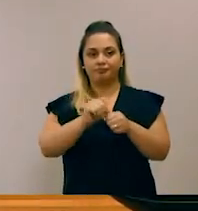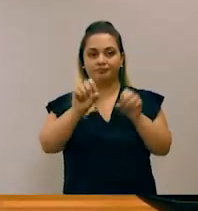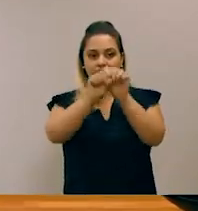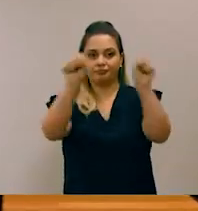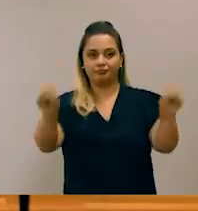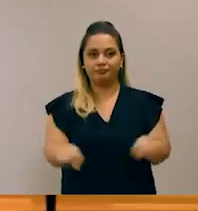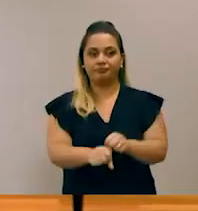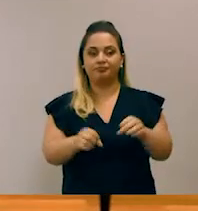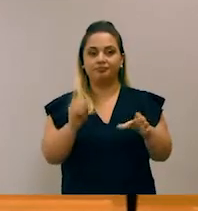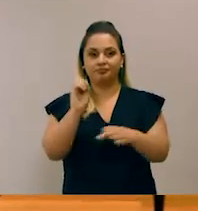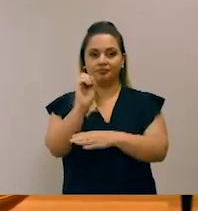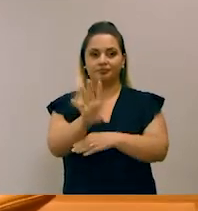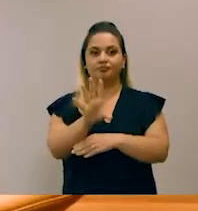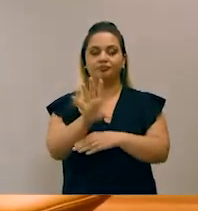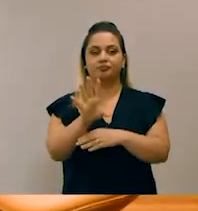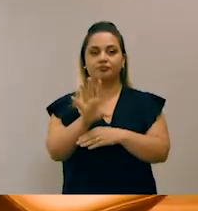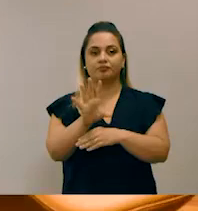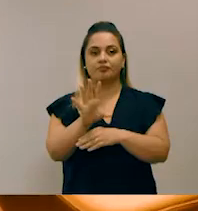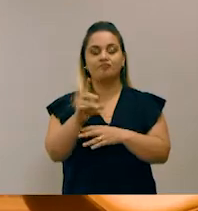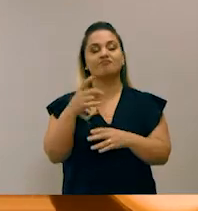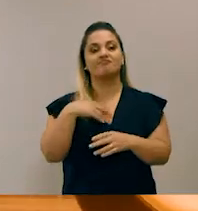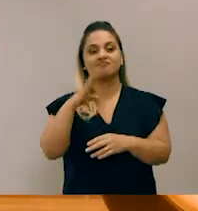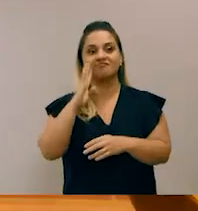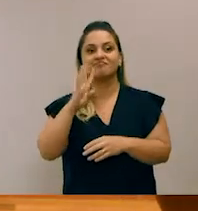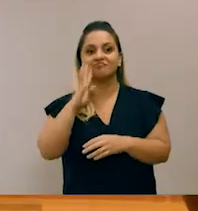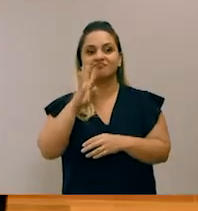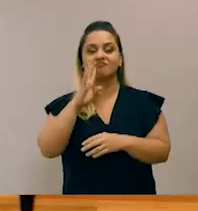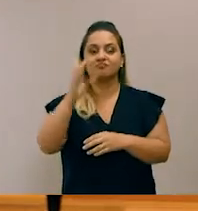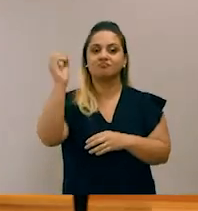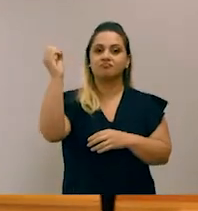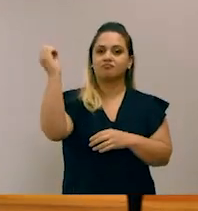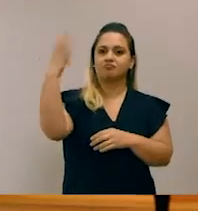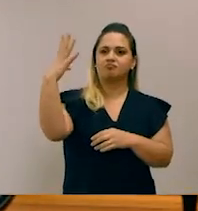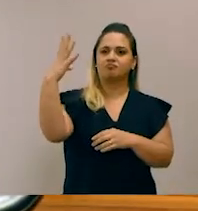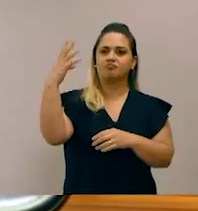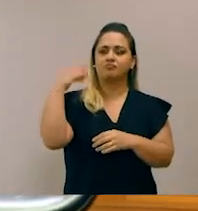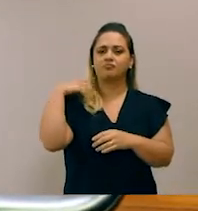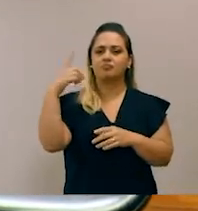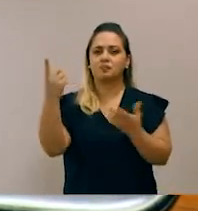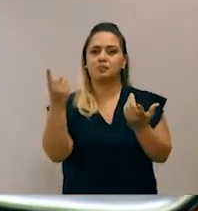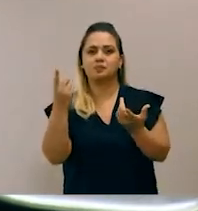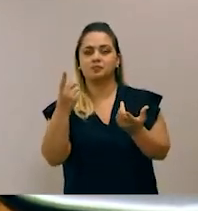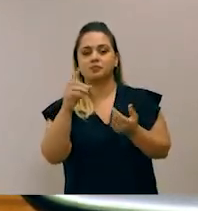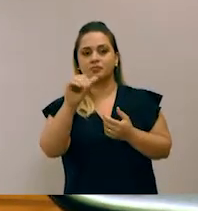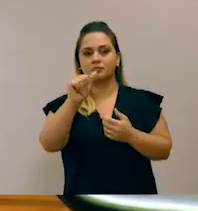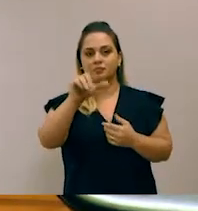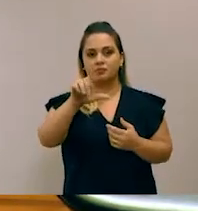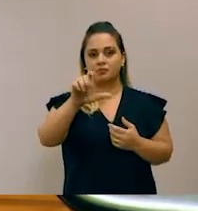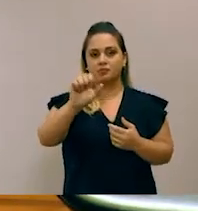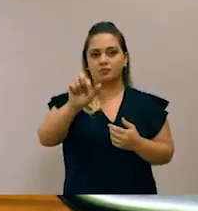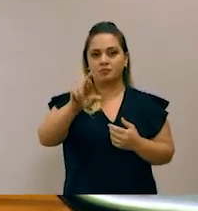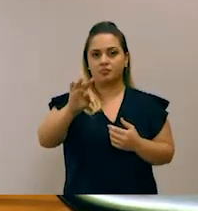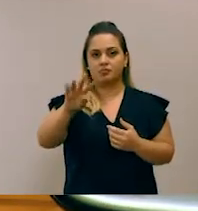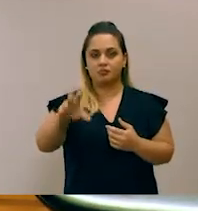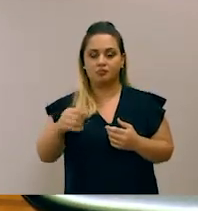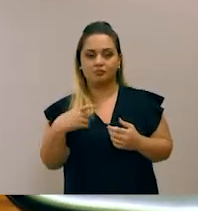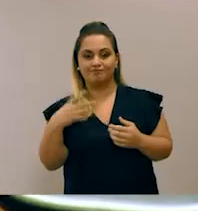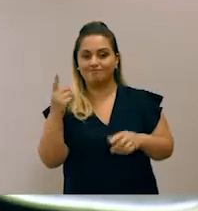the warning system. And it's going to be really cool because the auditor will